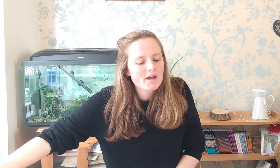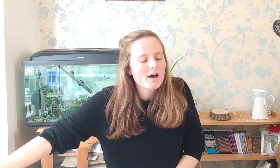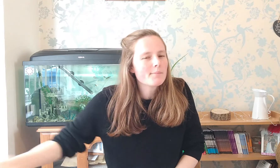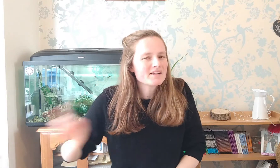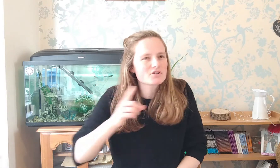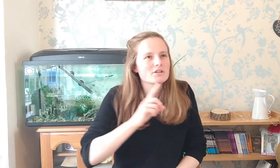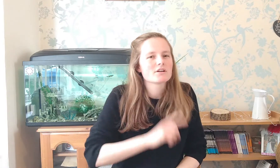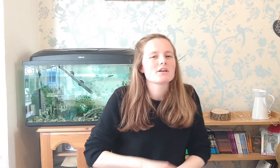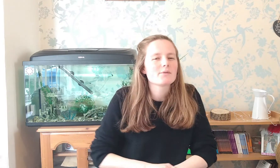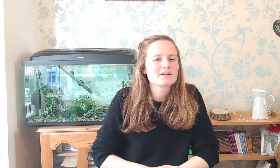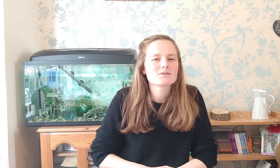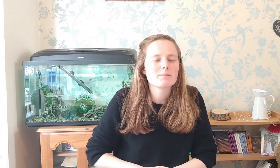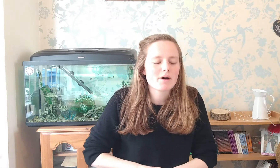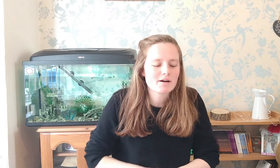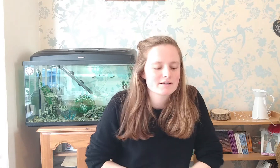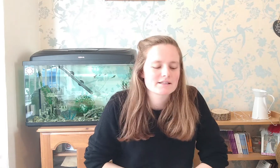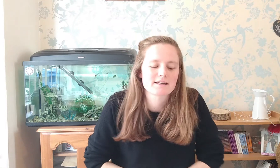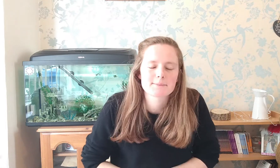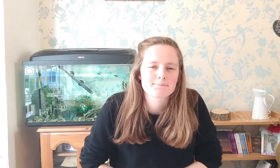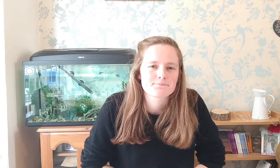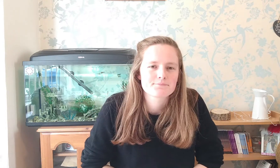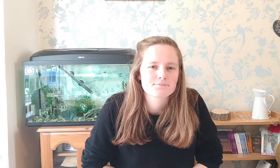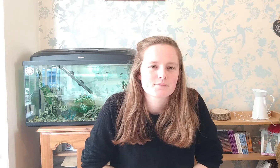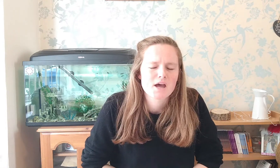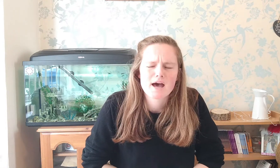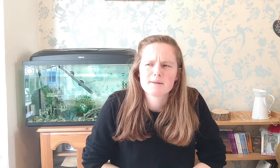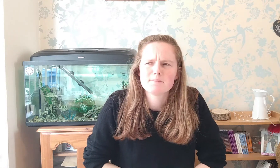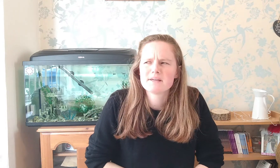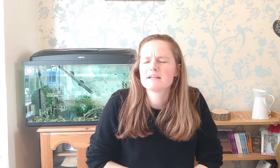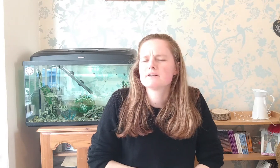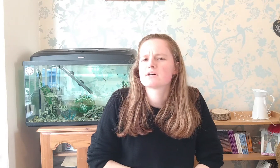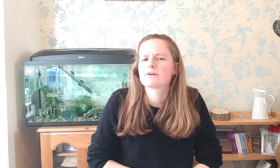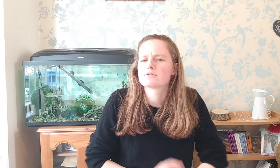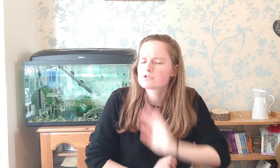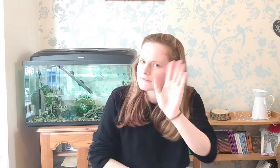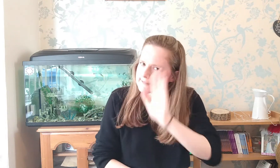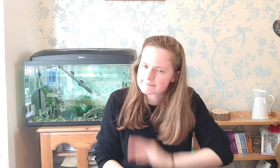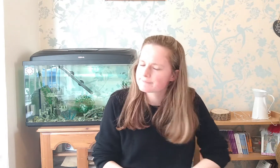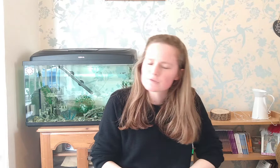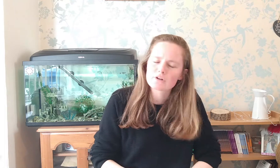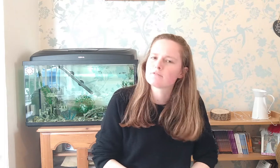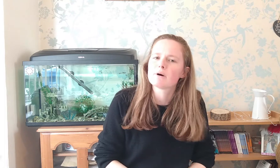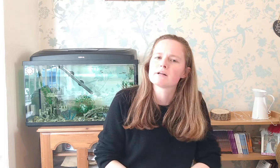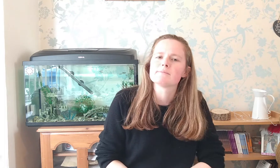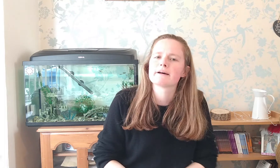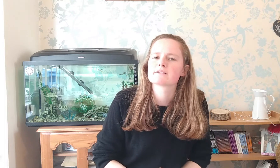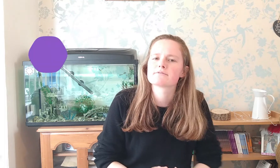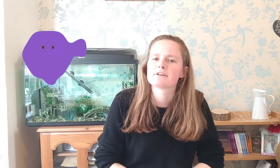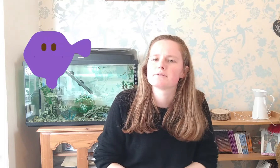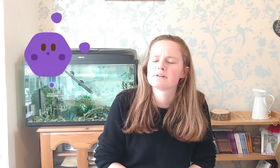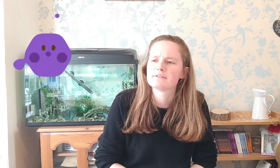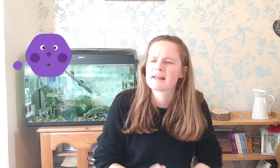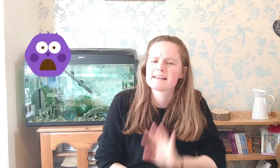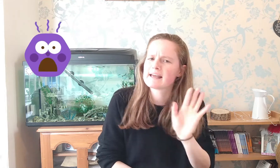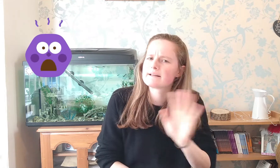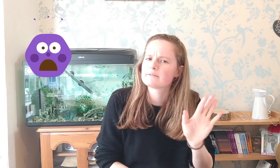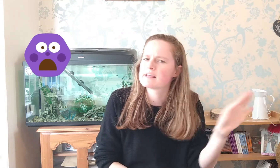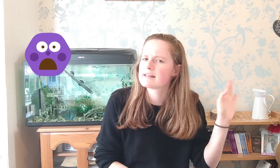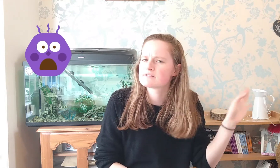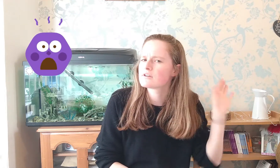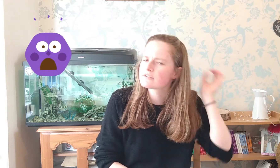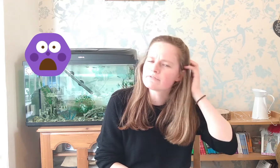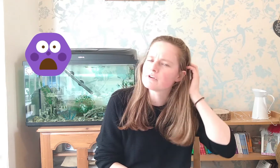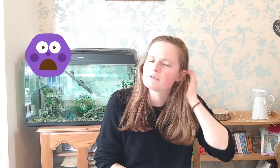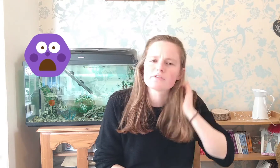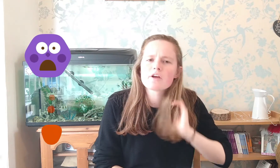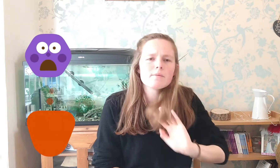Now, imagine going to a party and being told, sorry, not enough party bags for you, and yeah,